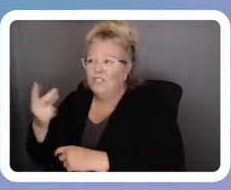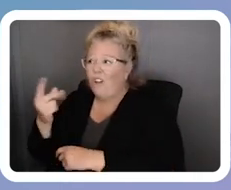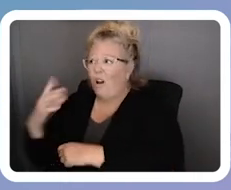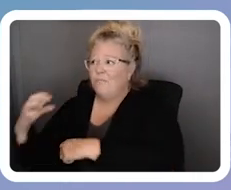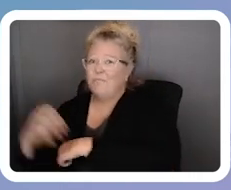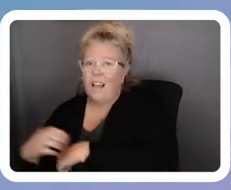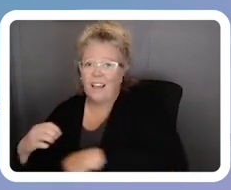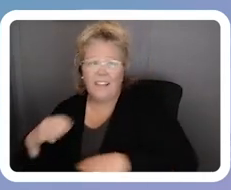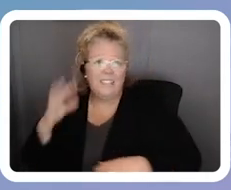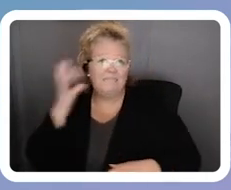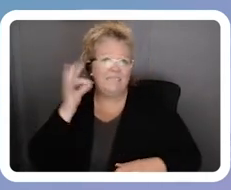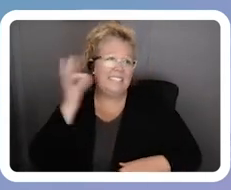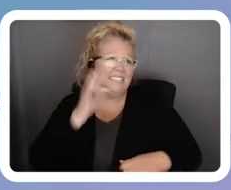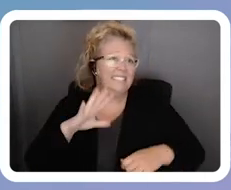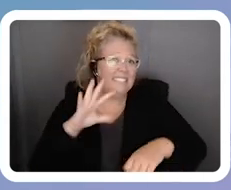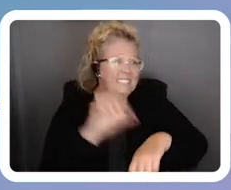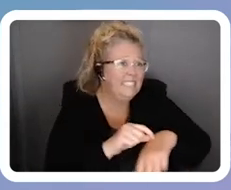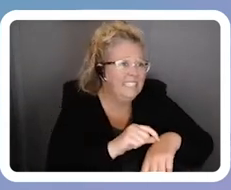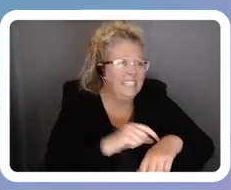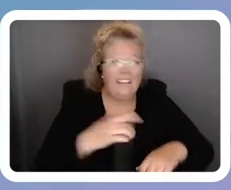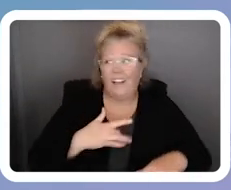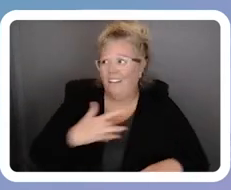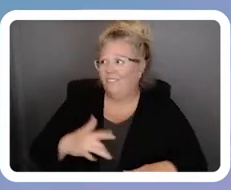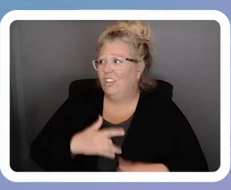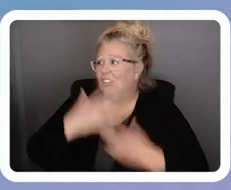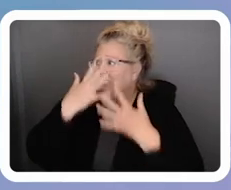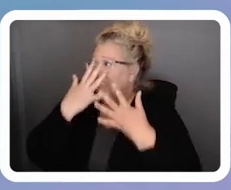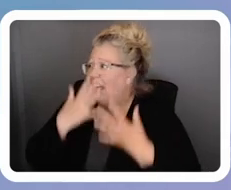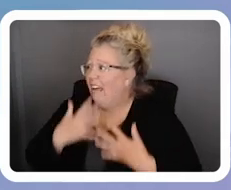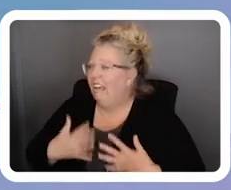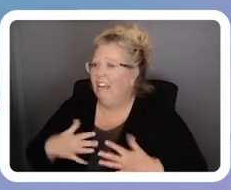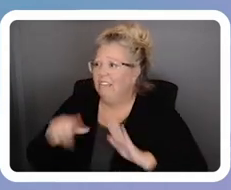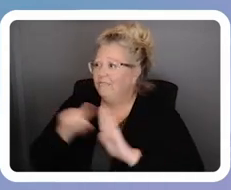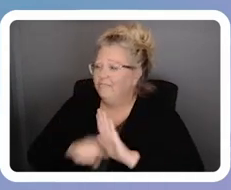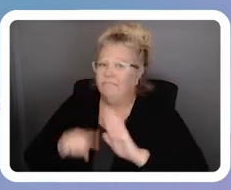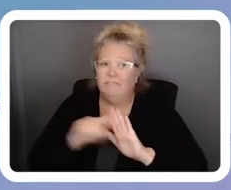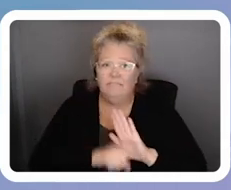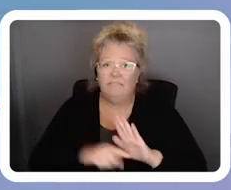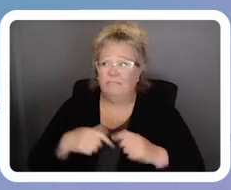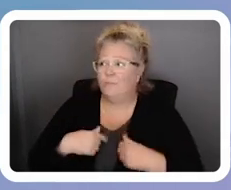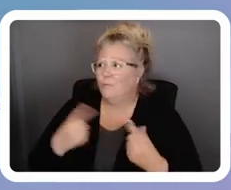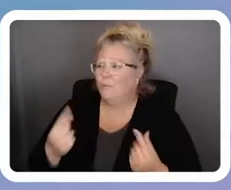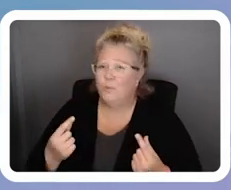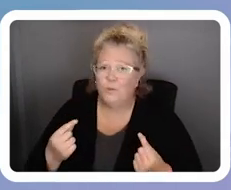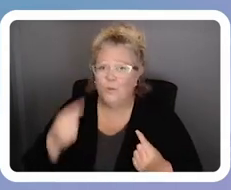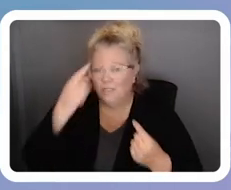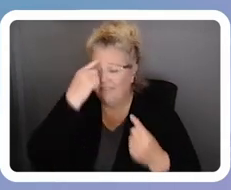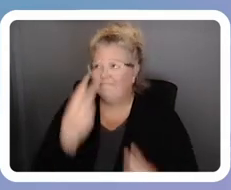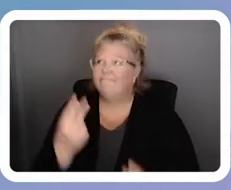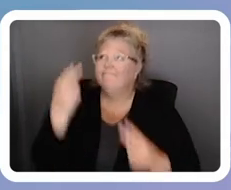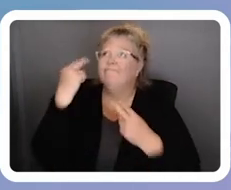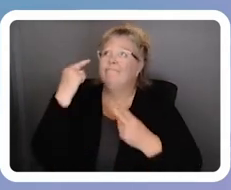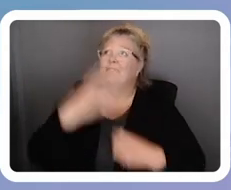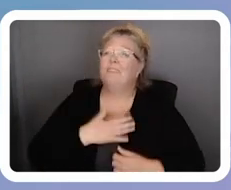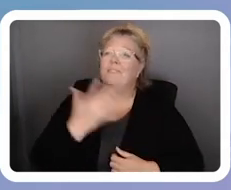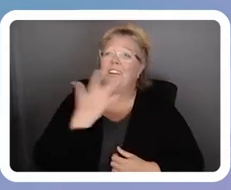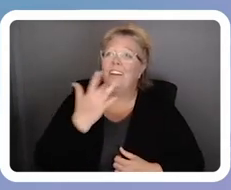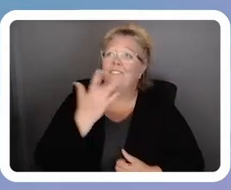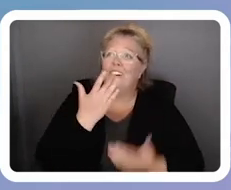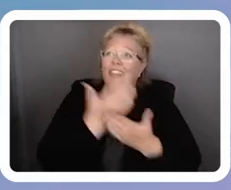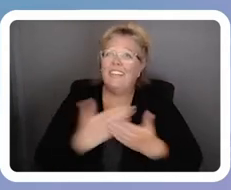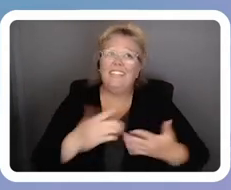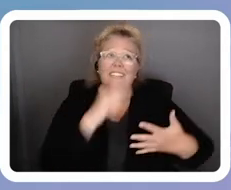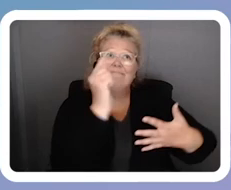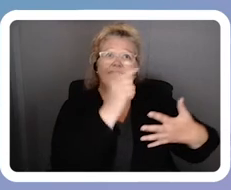dog bites, when the bee stings, when I'm feeling sad, I simply remember